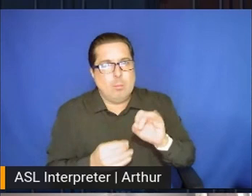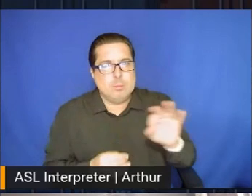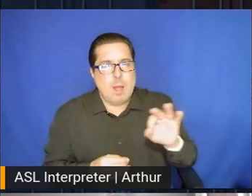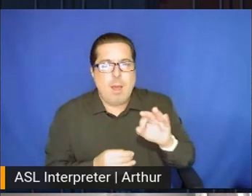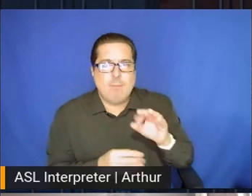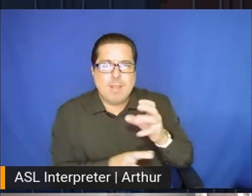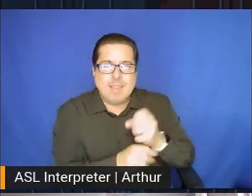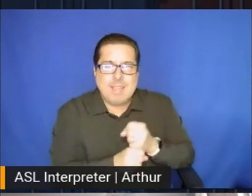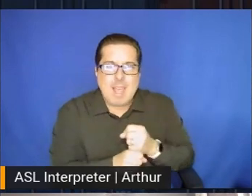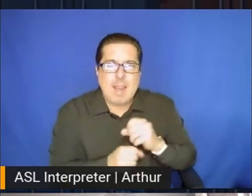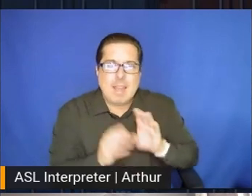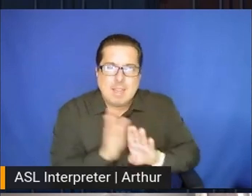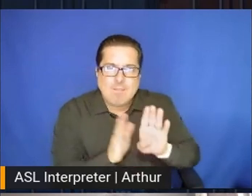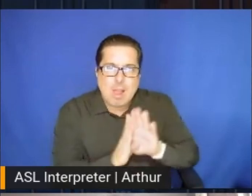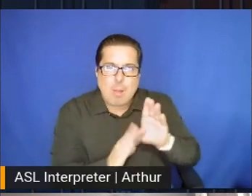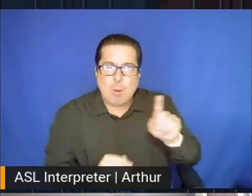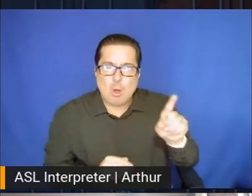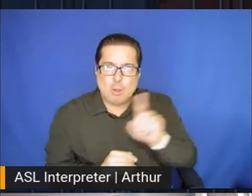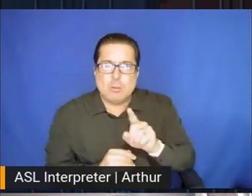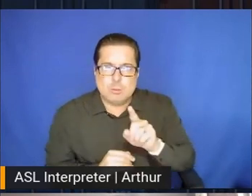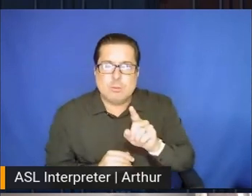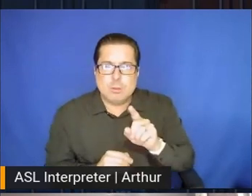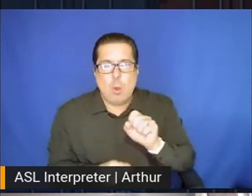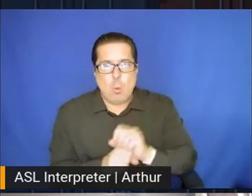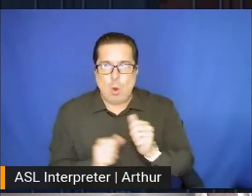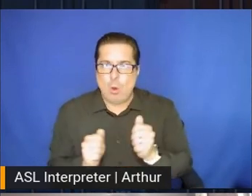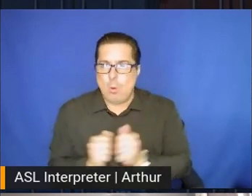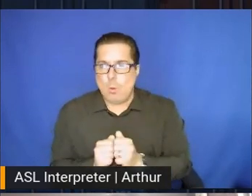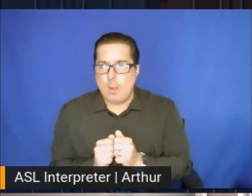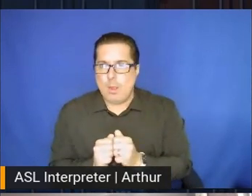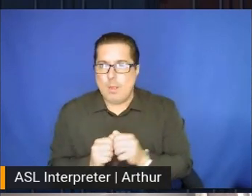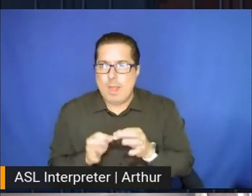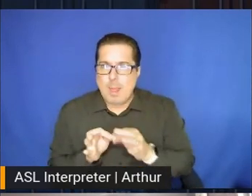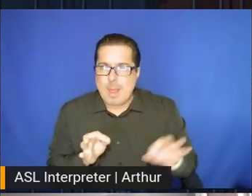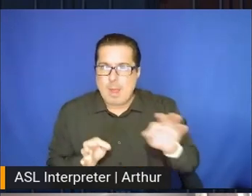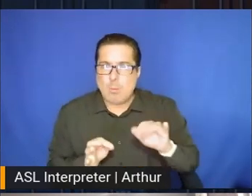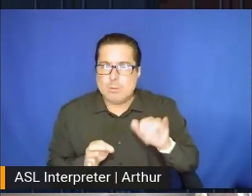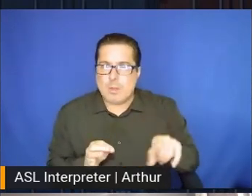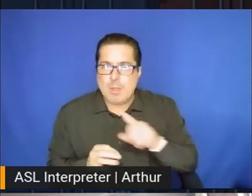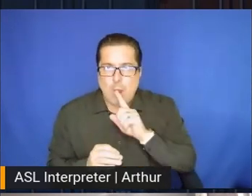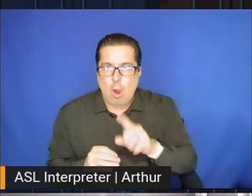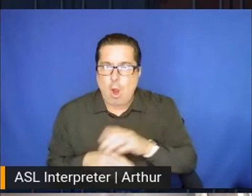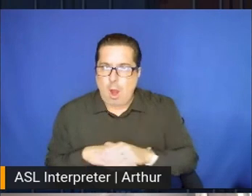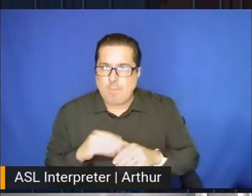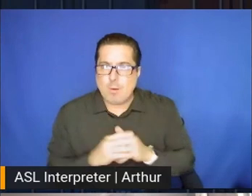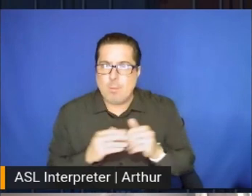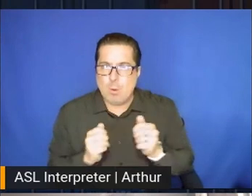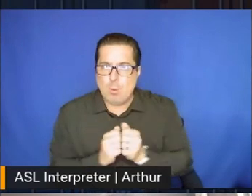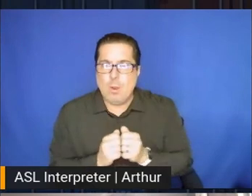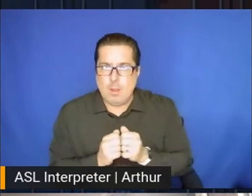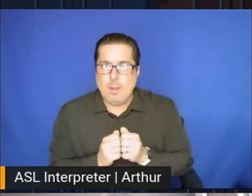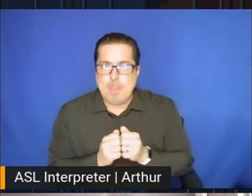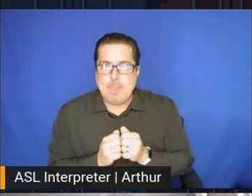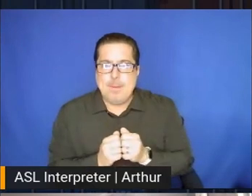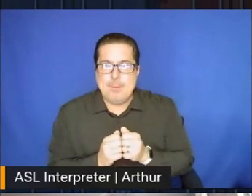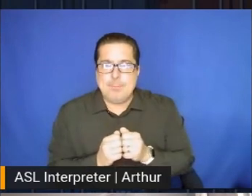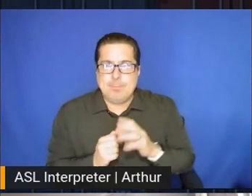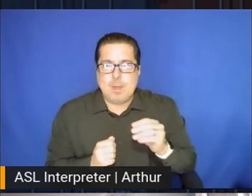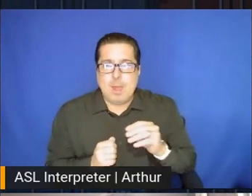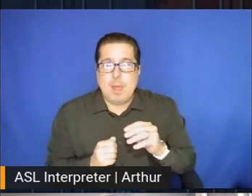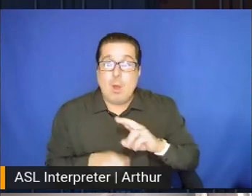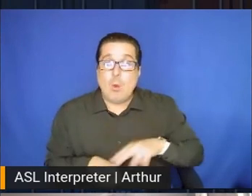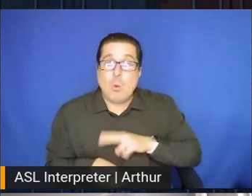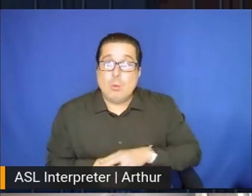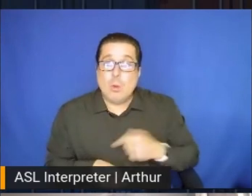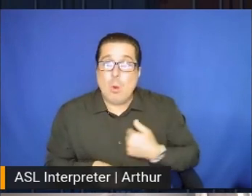getting developers working with a language they're comfortable with, and usually, I mean, we